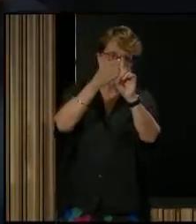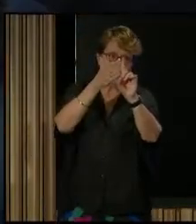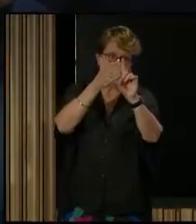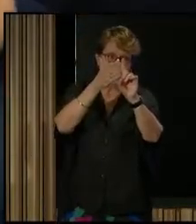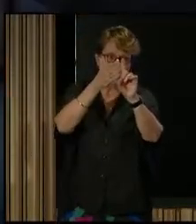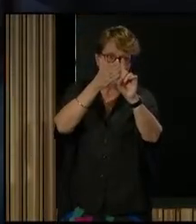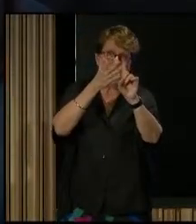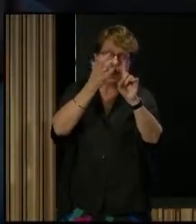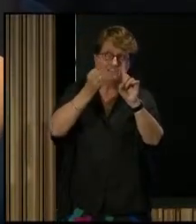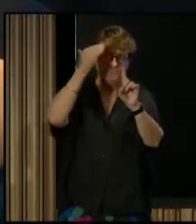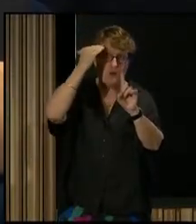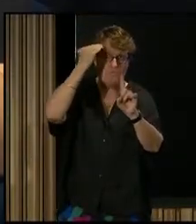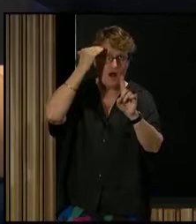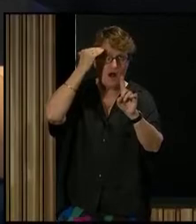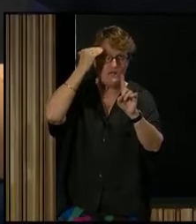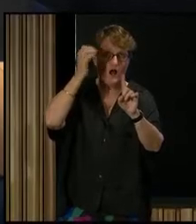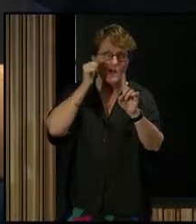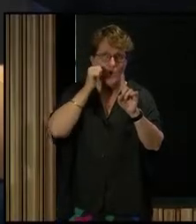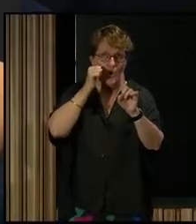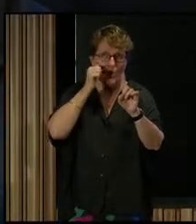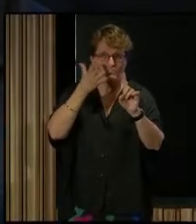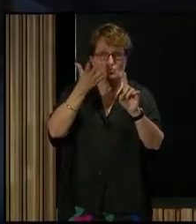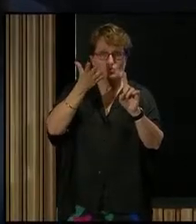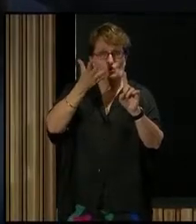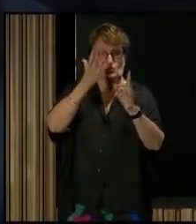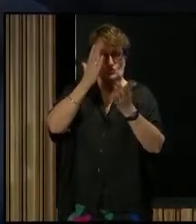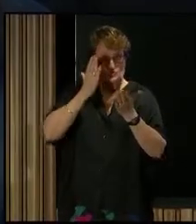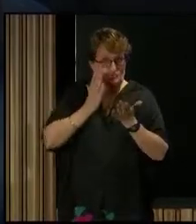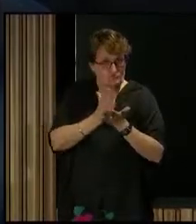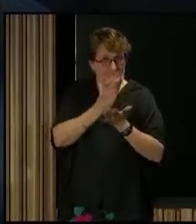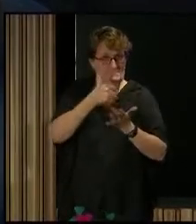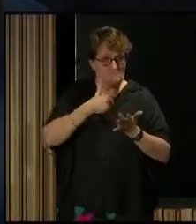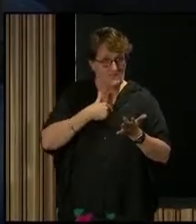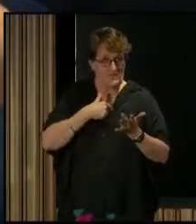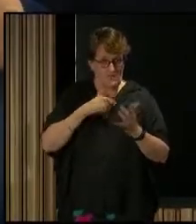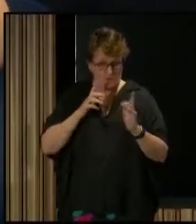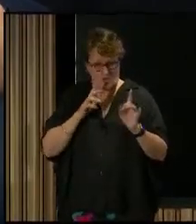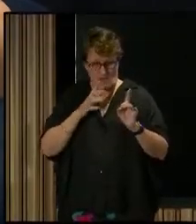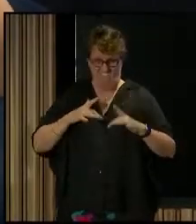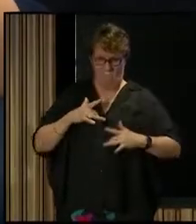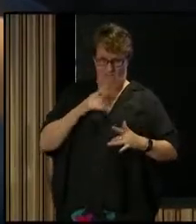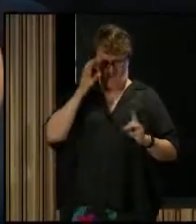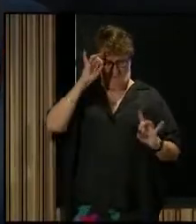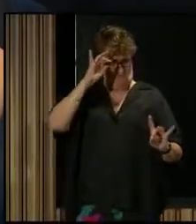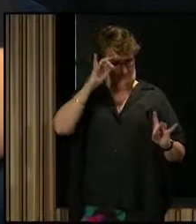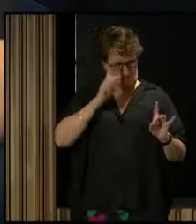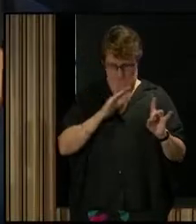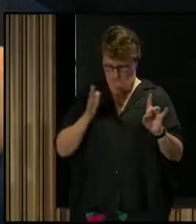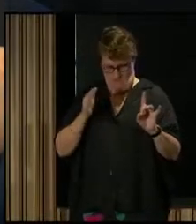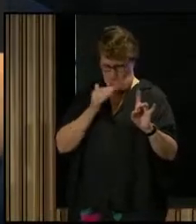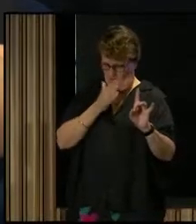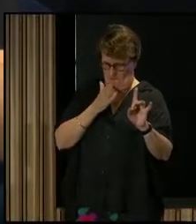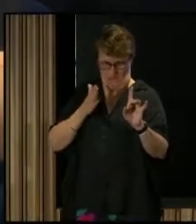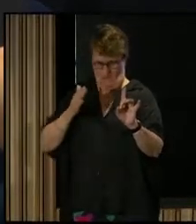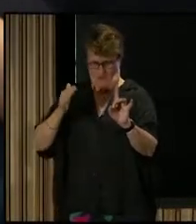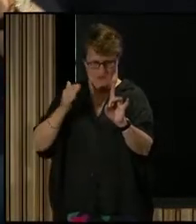got it going on in my mind. And I think to myself, if you trust me, we'll just keep chipping away at this. And it might feel crazy and you might miss stuff and I might say the wrong